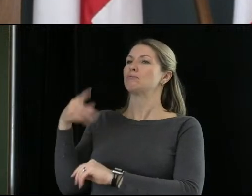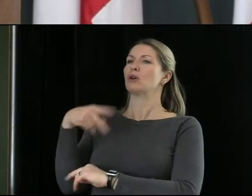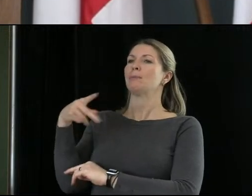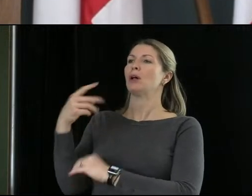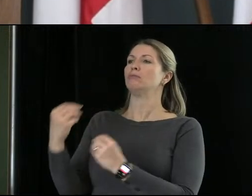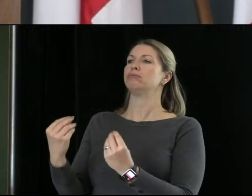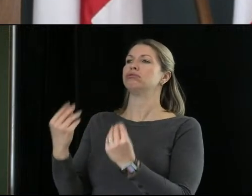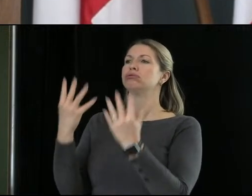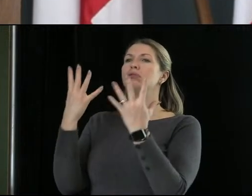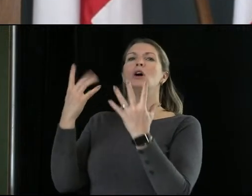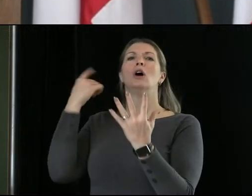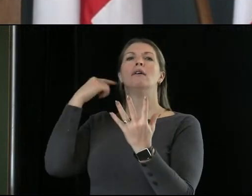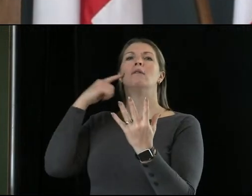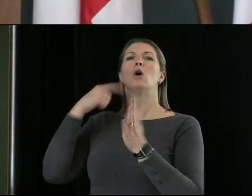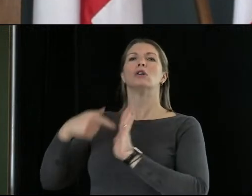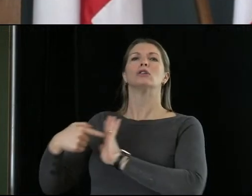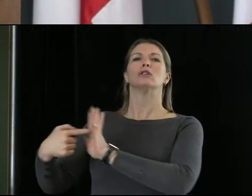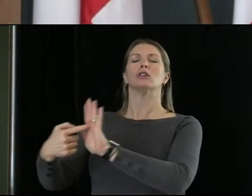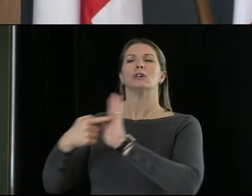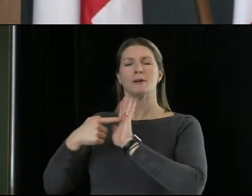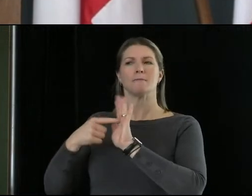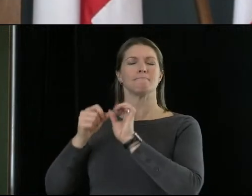season.